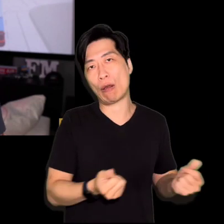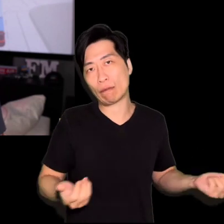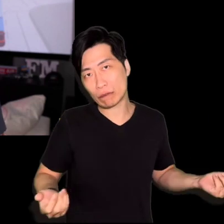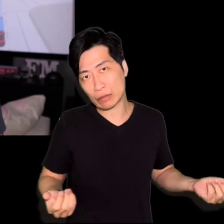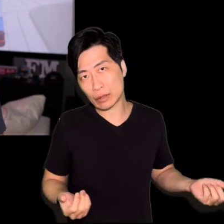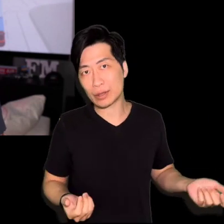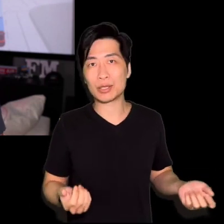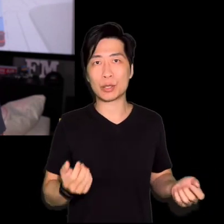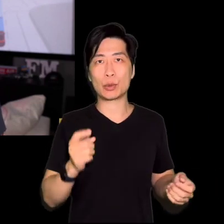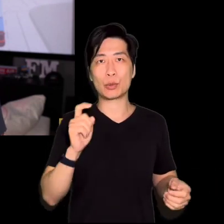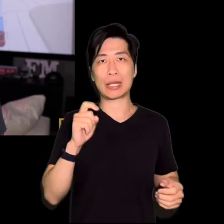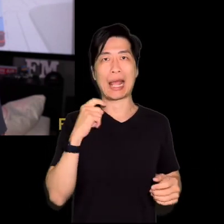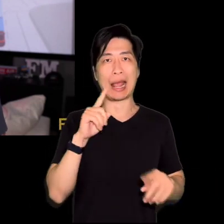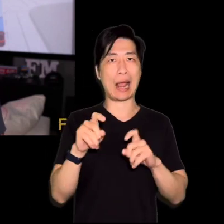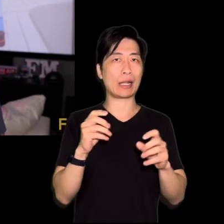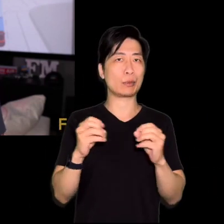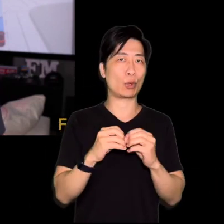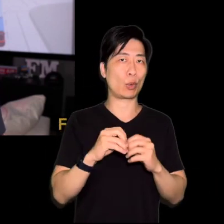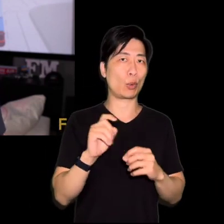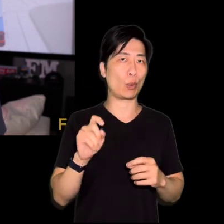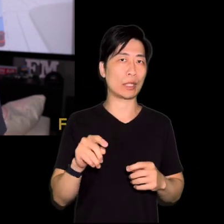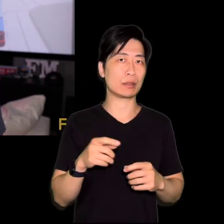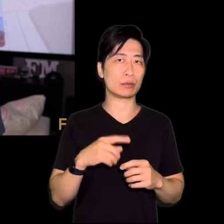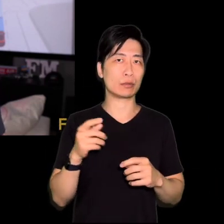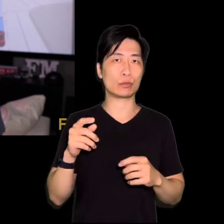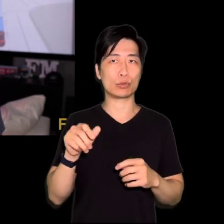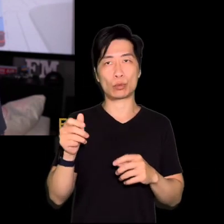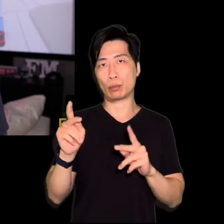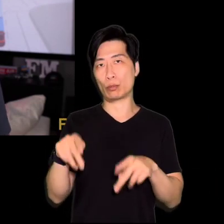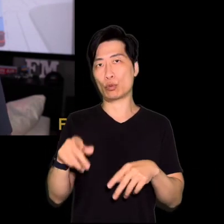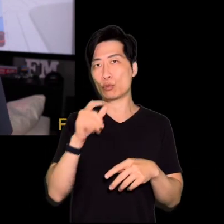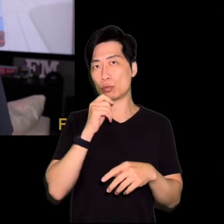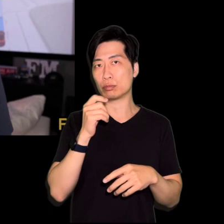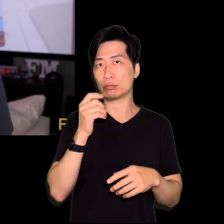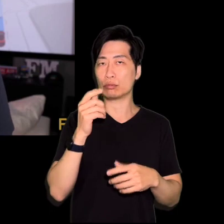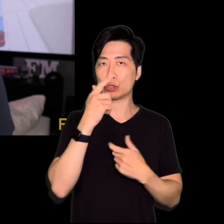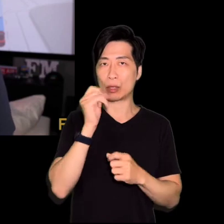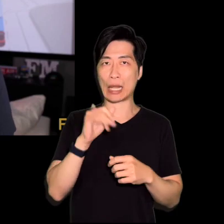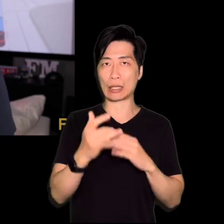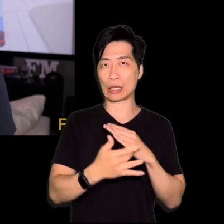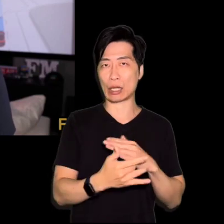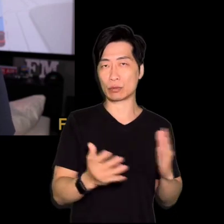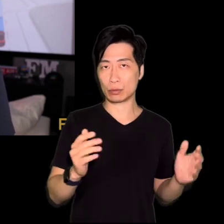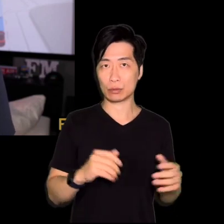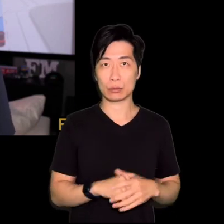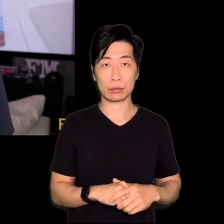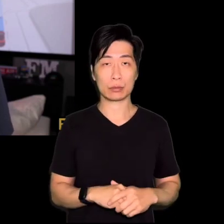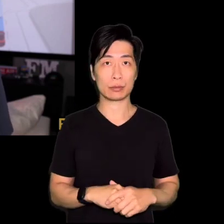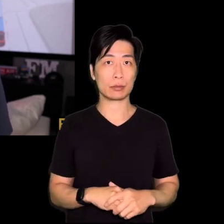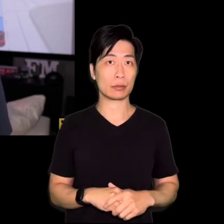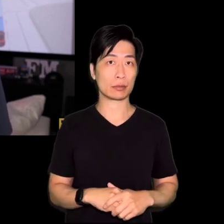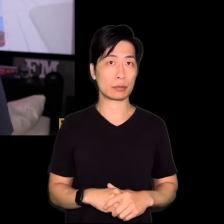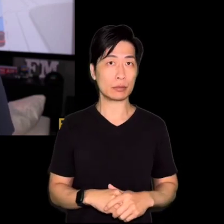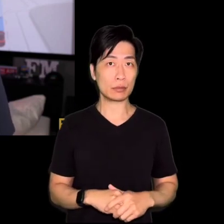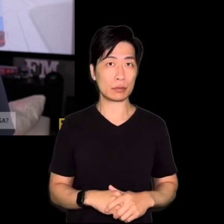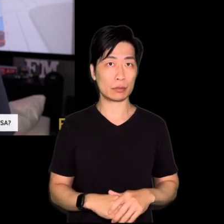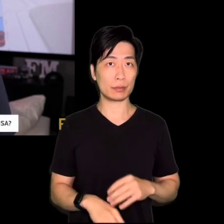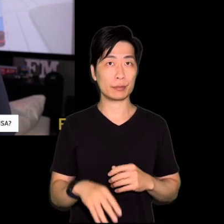be solved. But we will have to ask more questions if you're somebody that's interested in that technology. That's how I'm framing